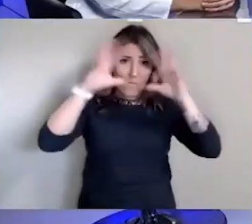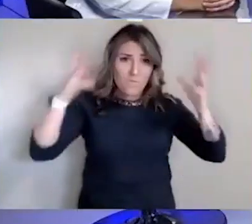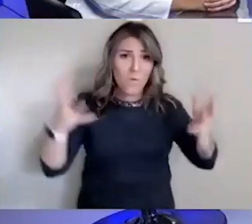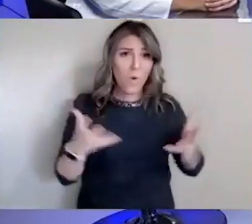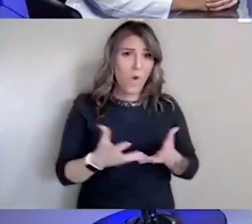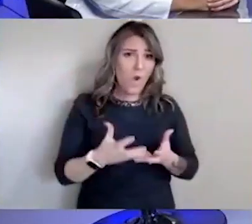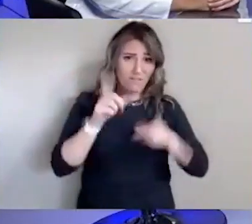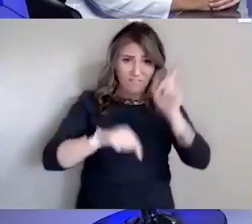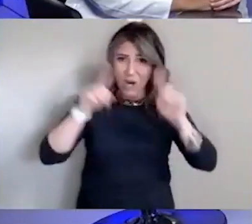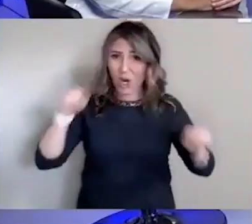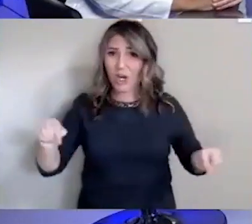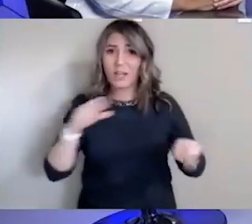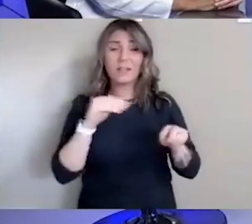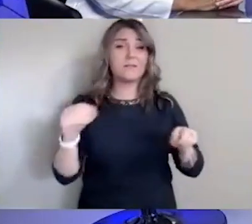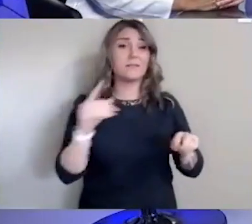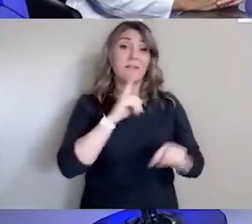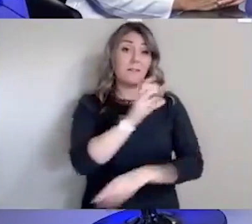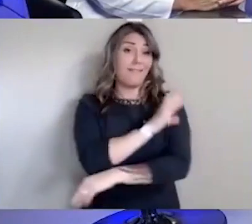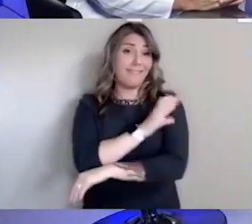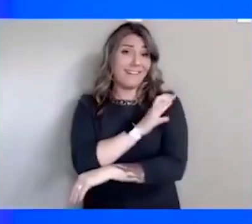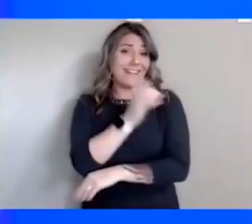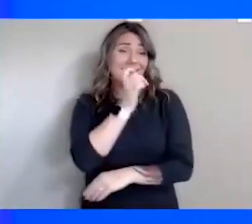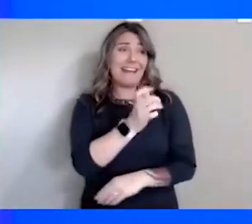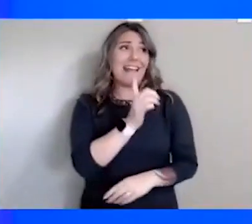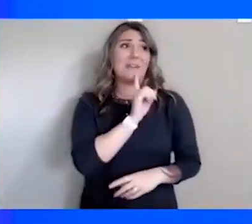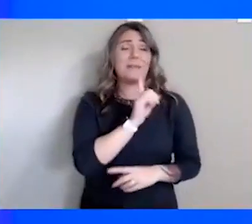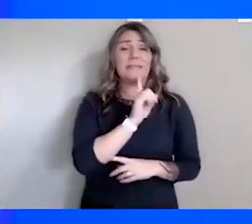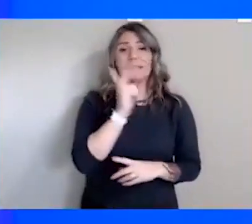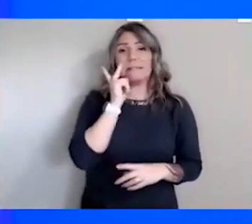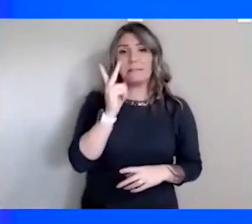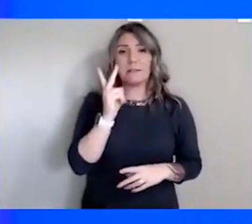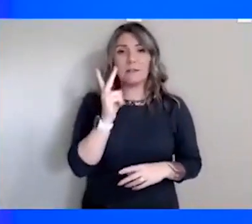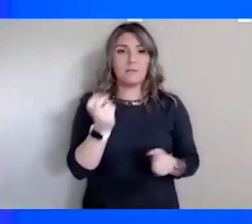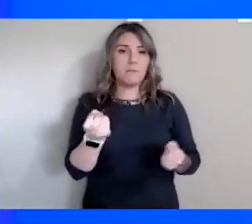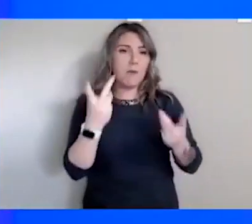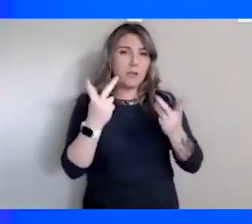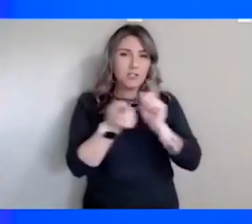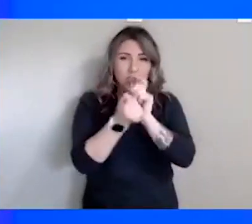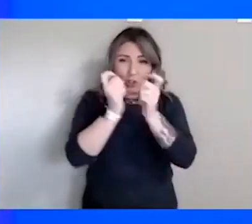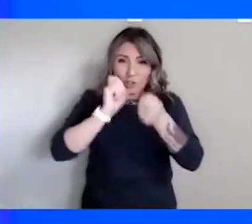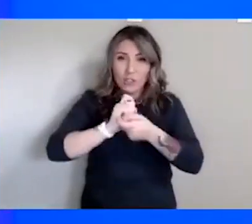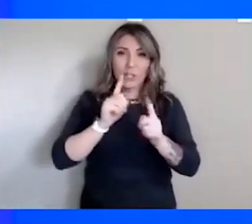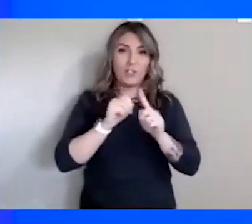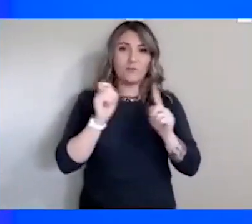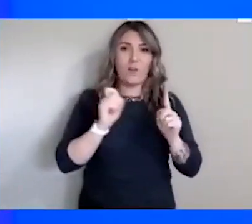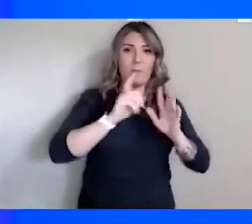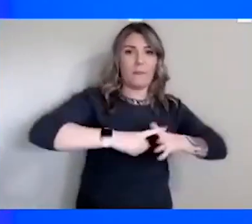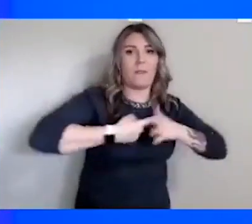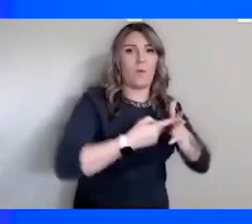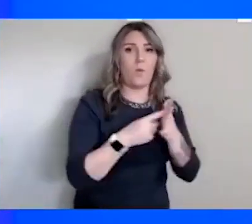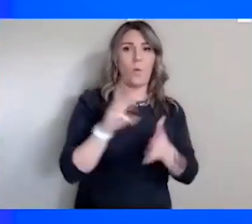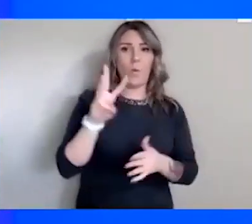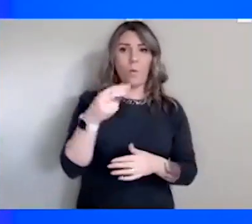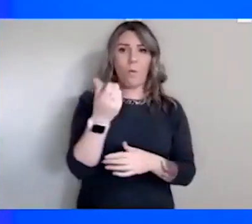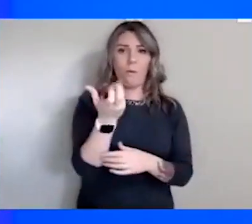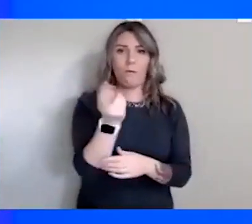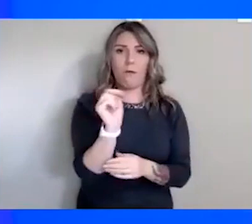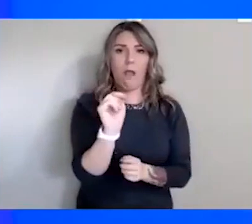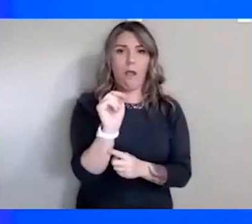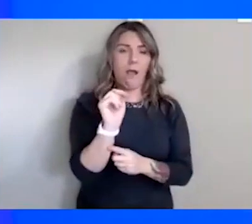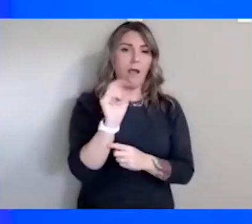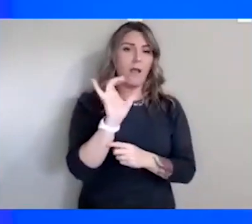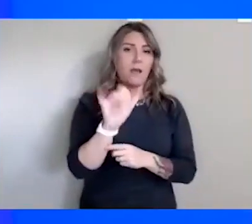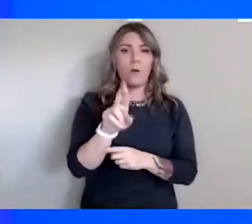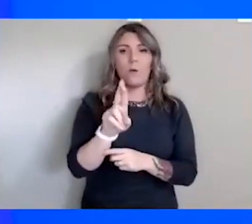I mean, I think clinically we haven't really seen much change from, say, the original Wuhan strain or one that kind of